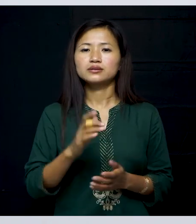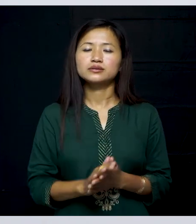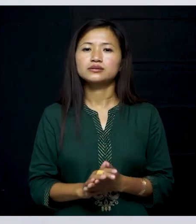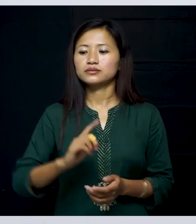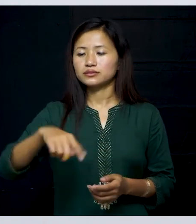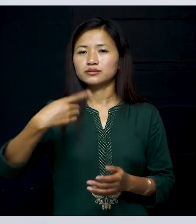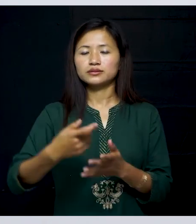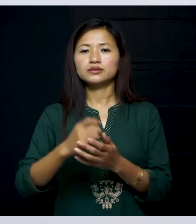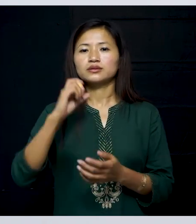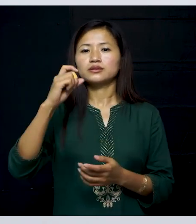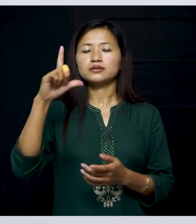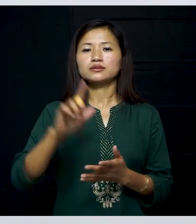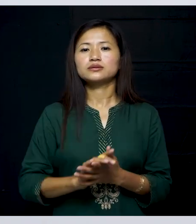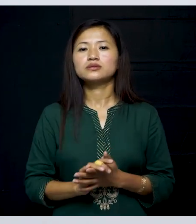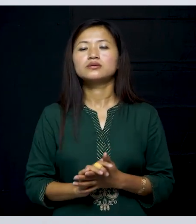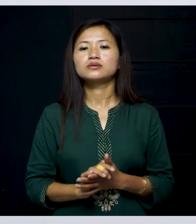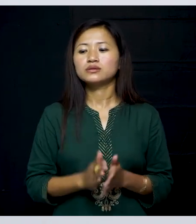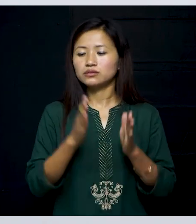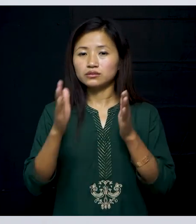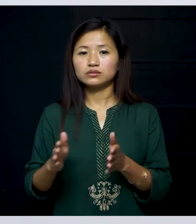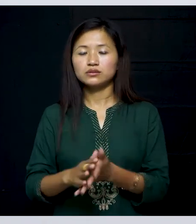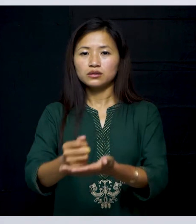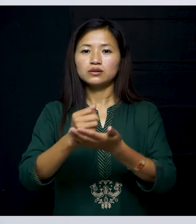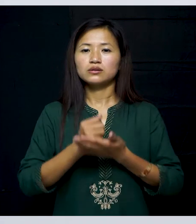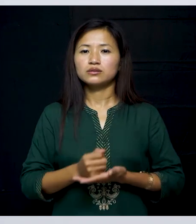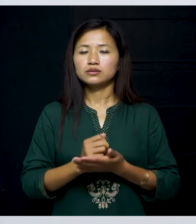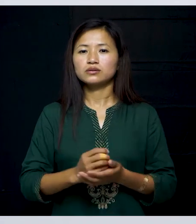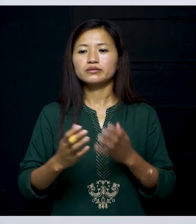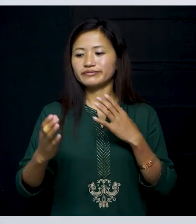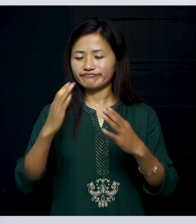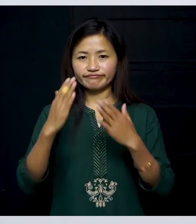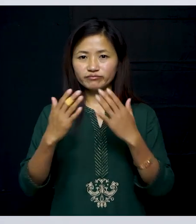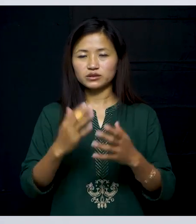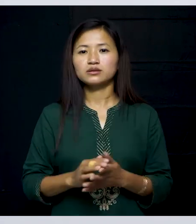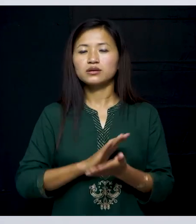in the next class in order to help me cooperate